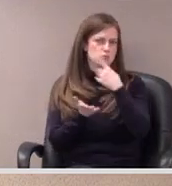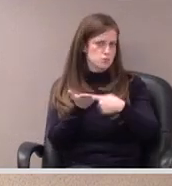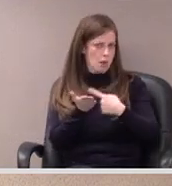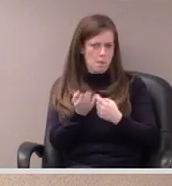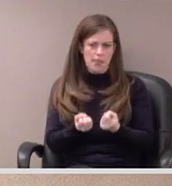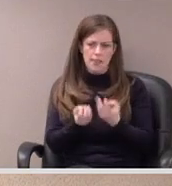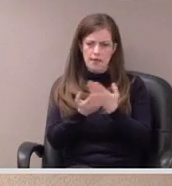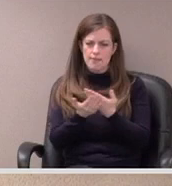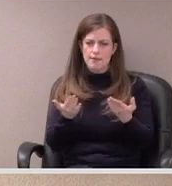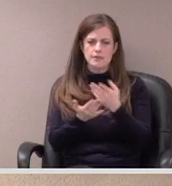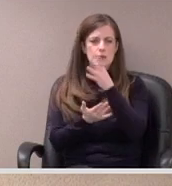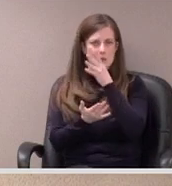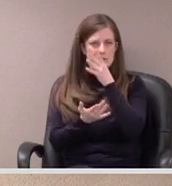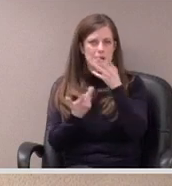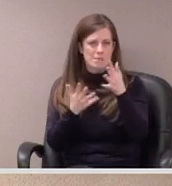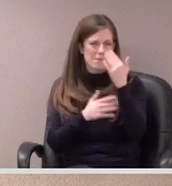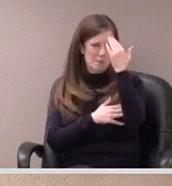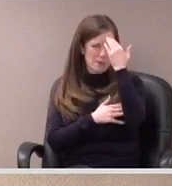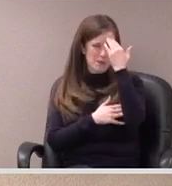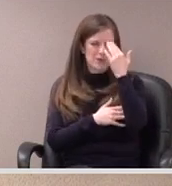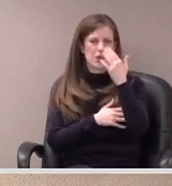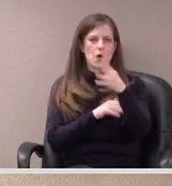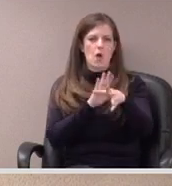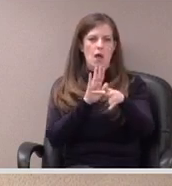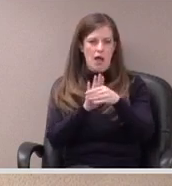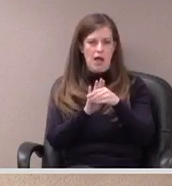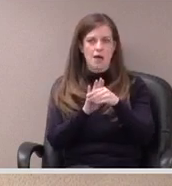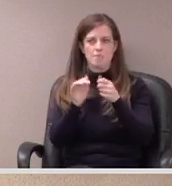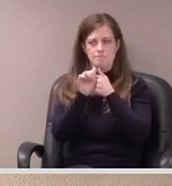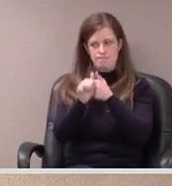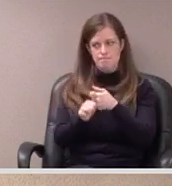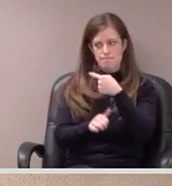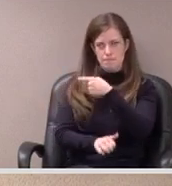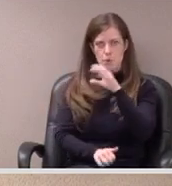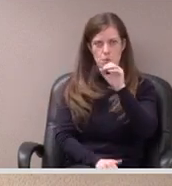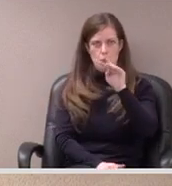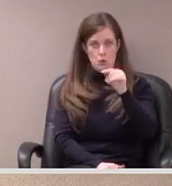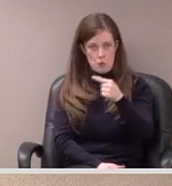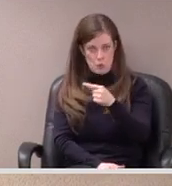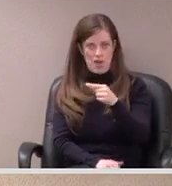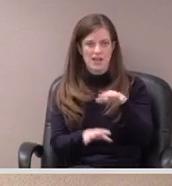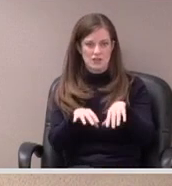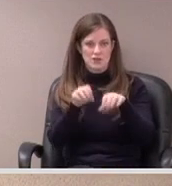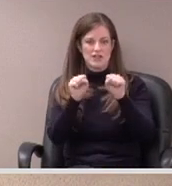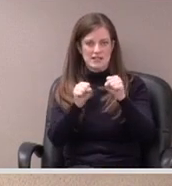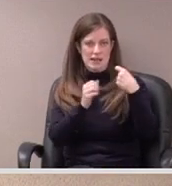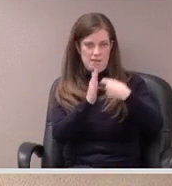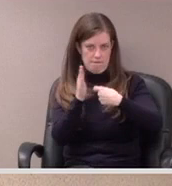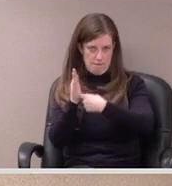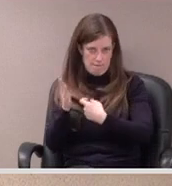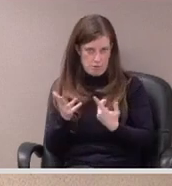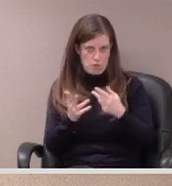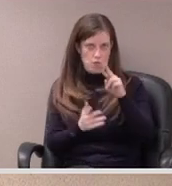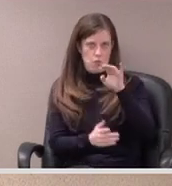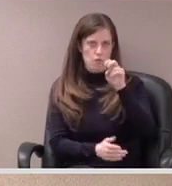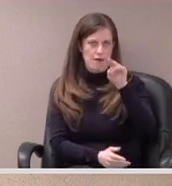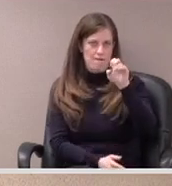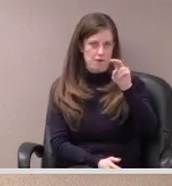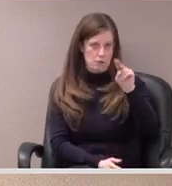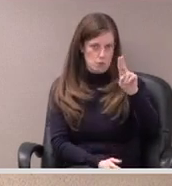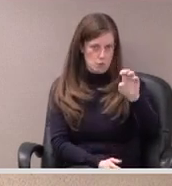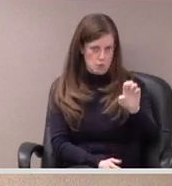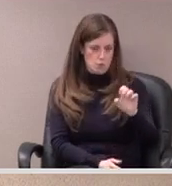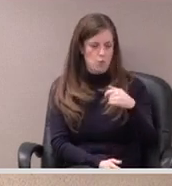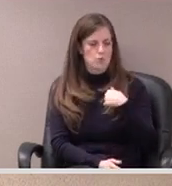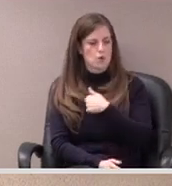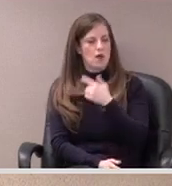of things we've talked about, we know, echoing Board Member Craig, it's going to take revenue. And so I'd rather look